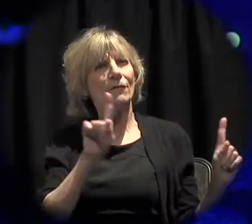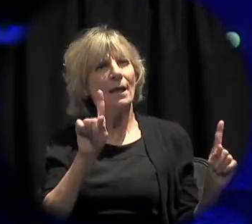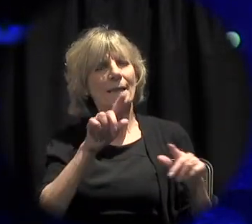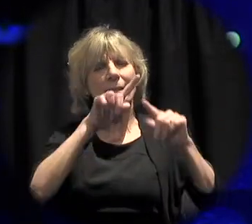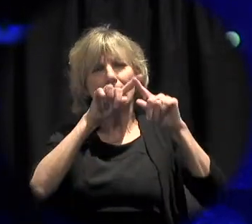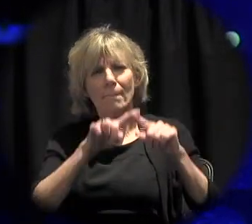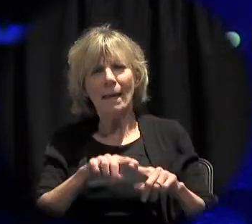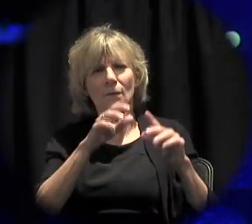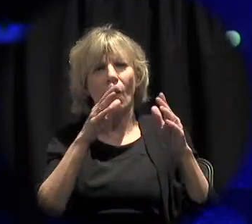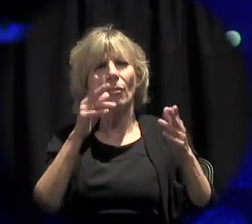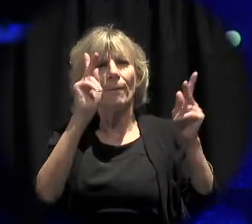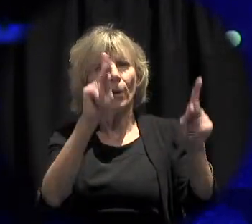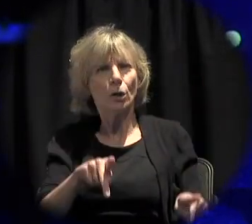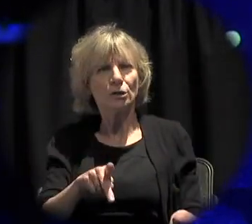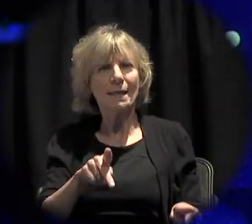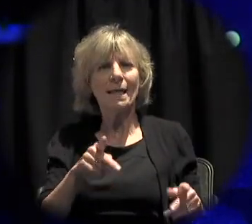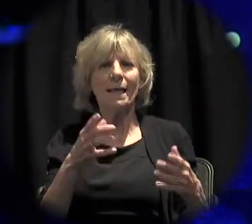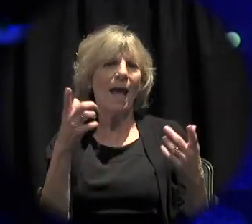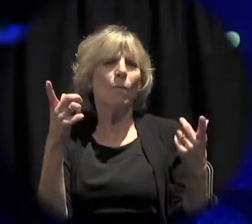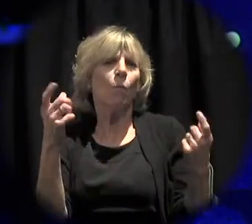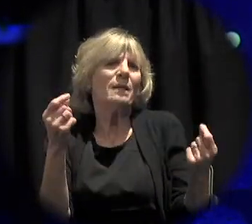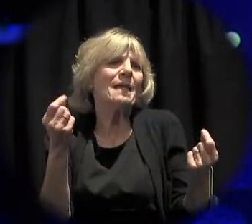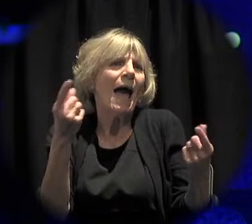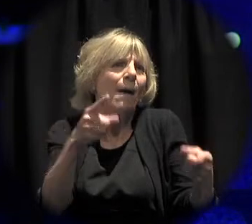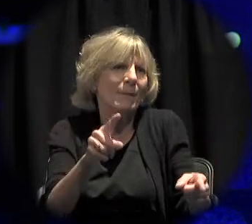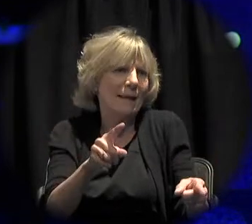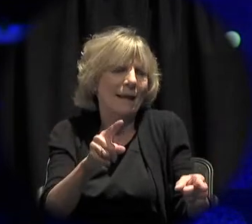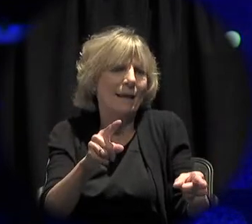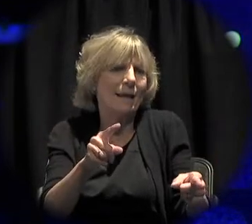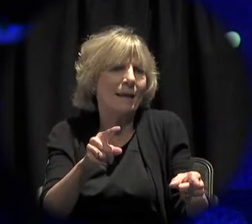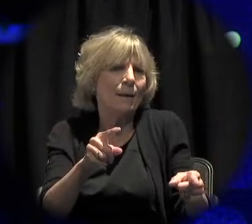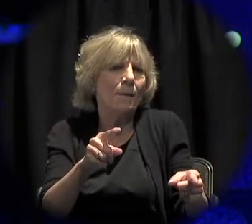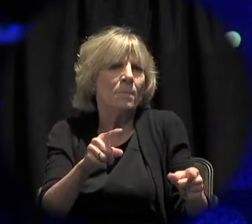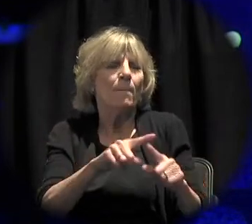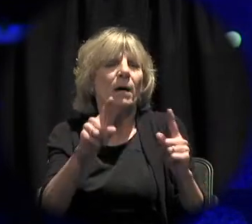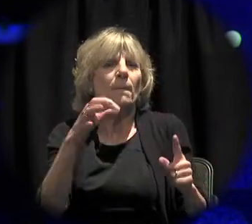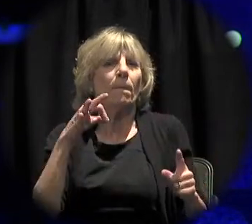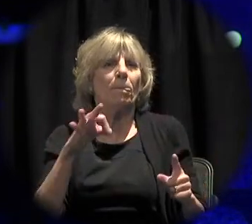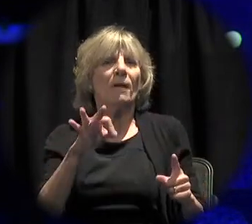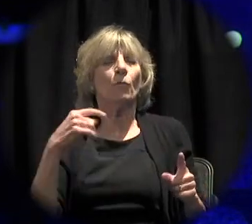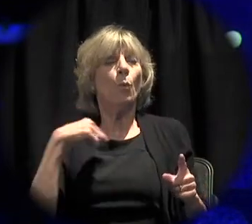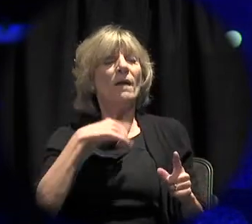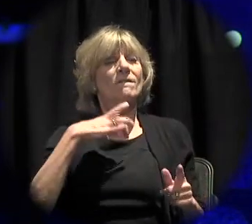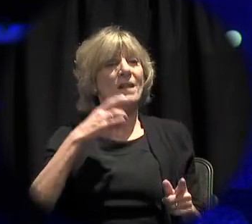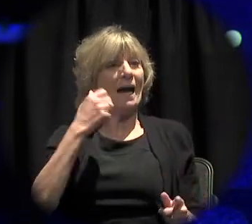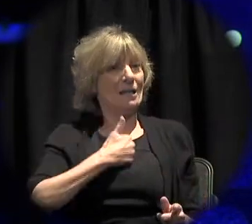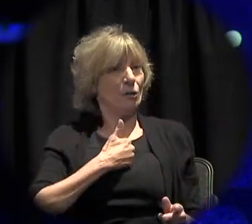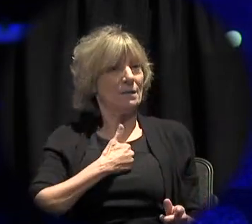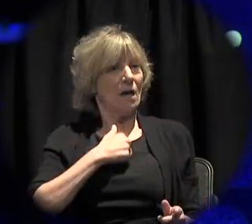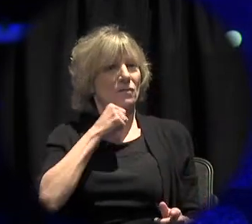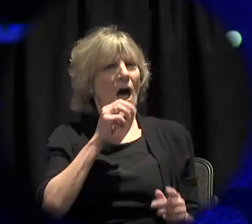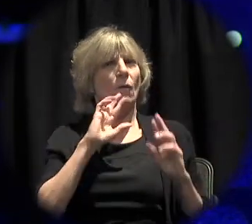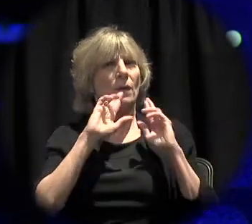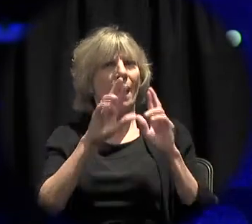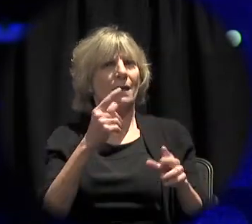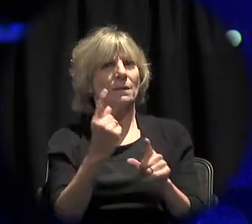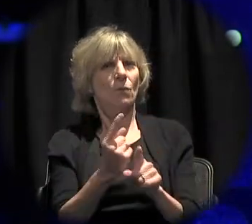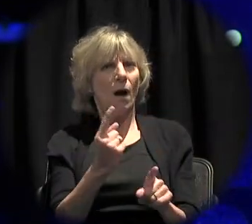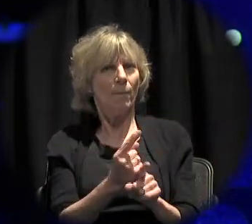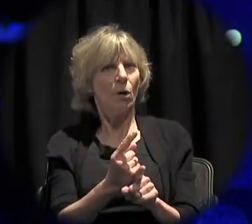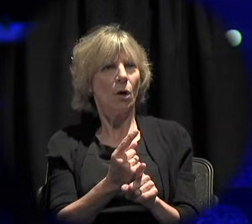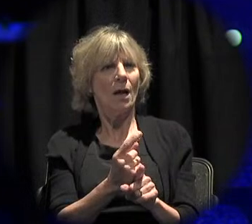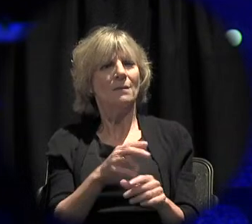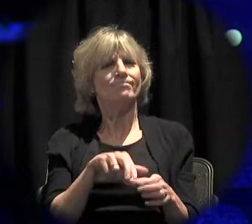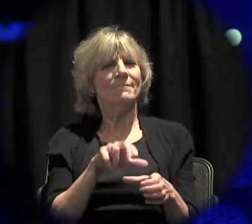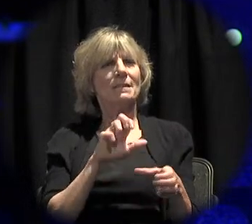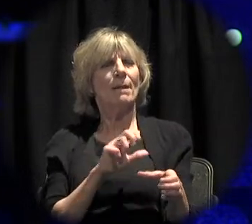context. So when we find ourselves not reacting in a healthy way as a parent, let's not blame our kids. Let's step back and say, God,